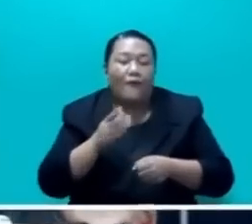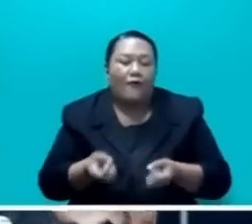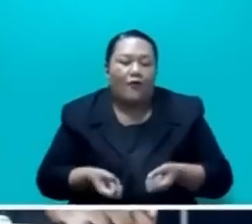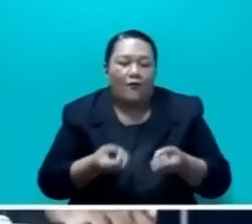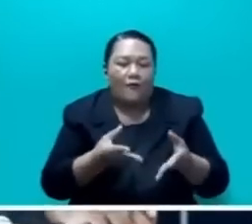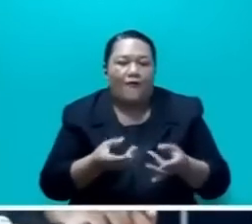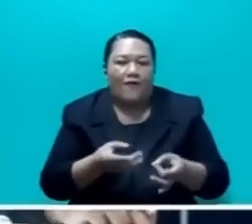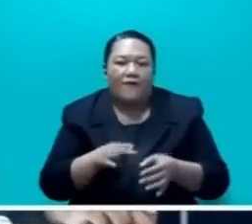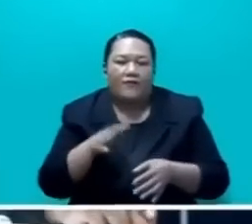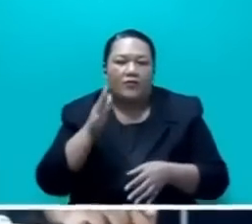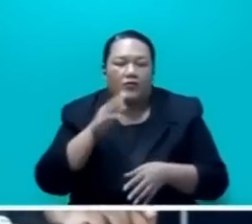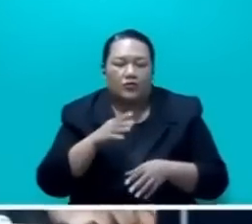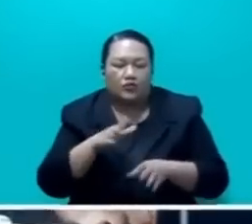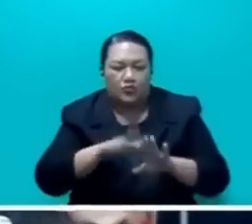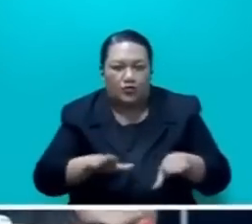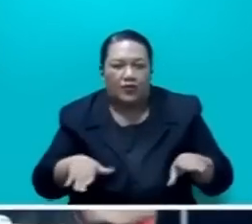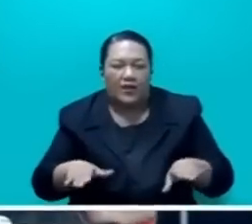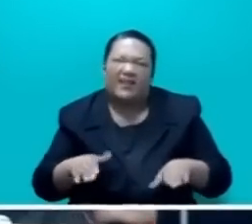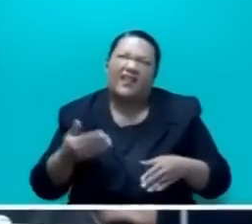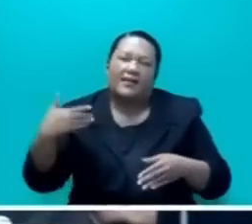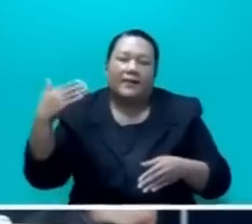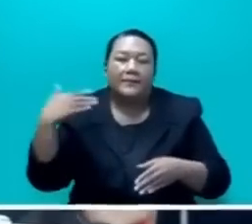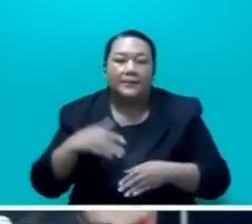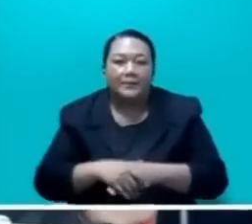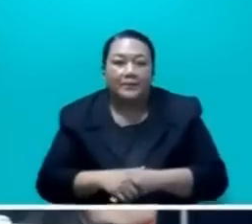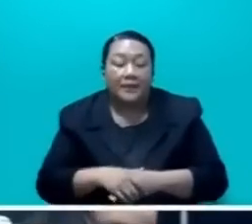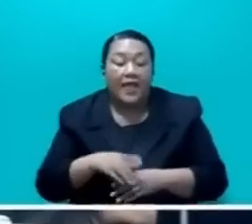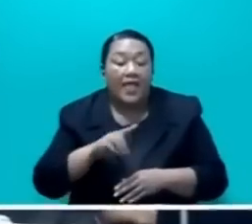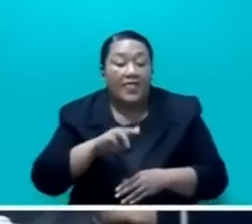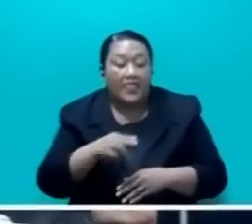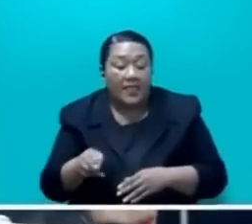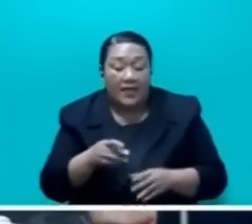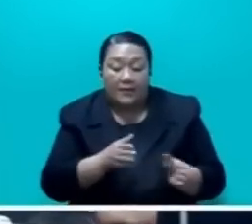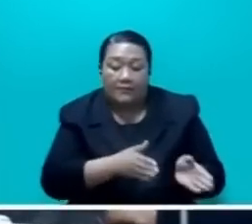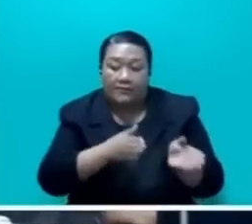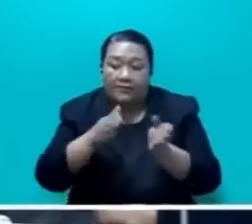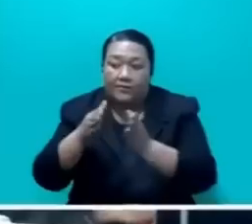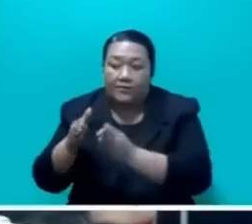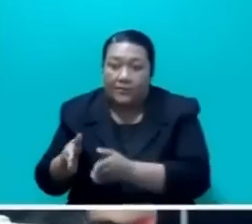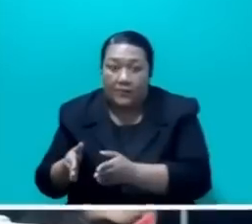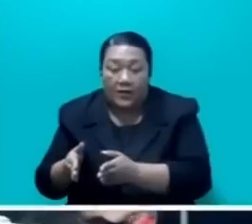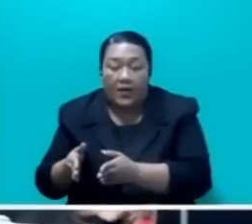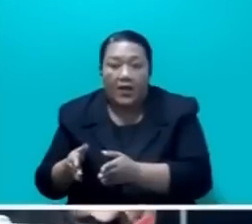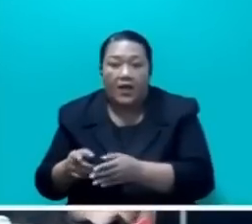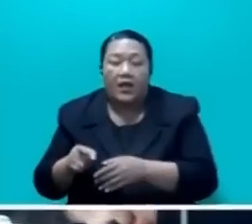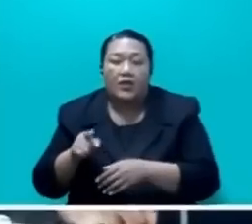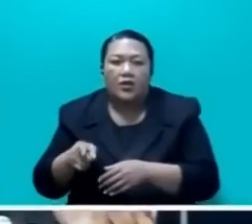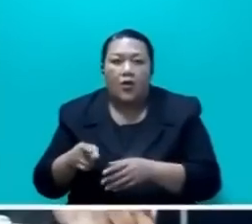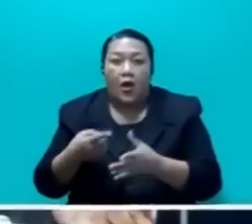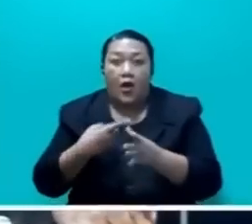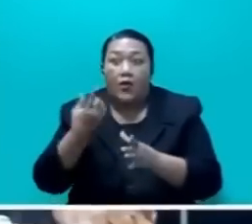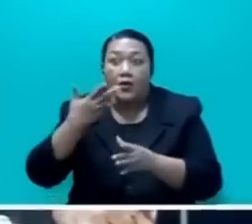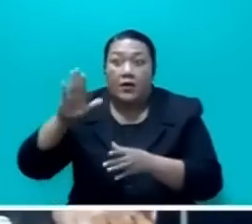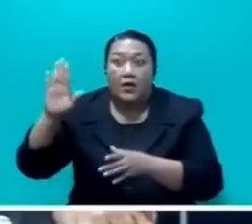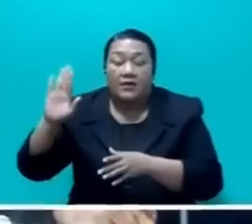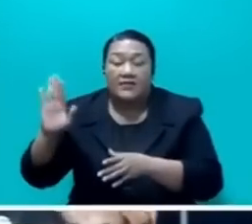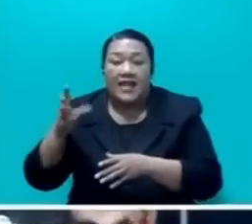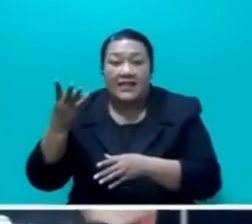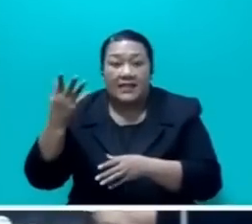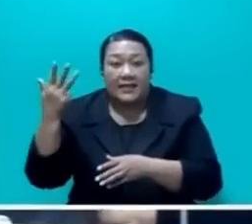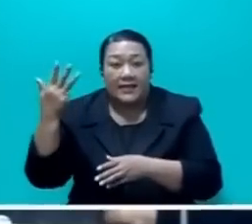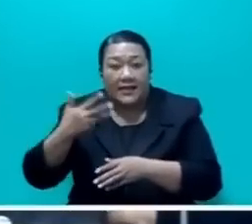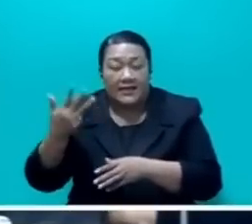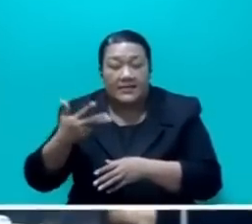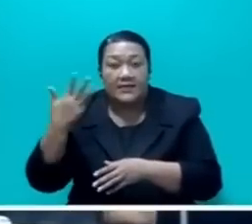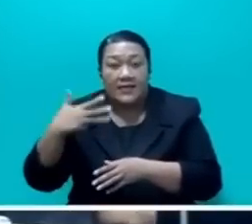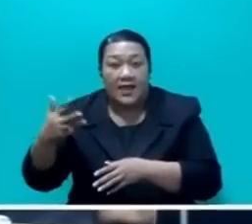lease, which enabled the school to be relocated to its present location. In August 1990, the administration and